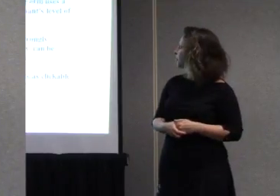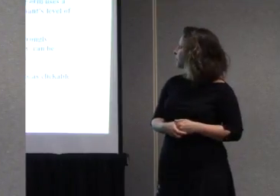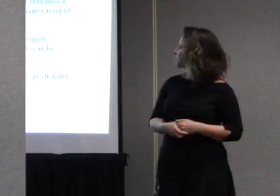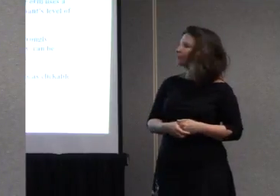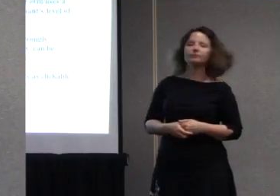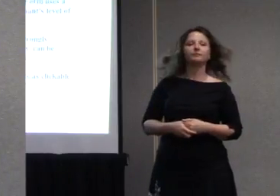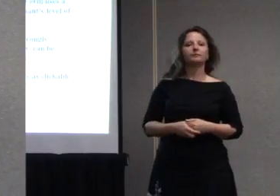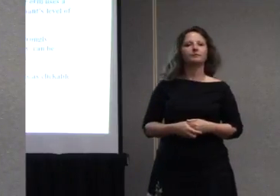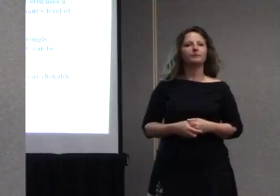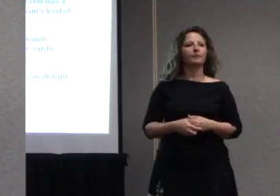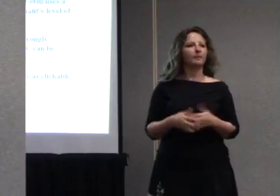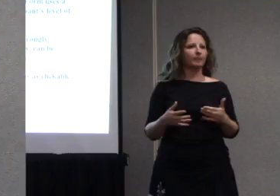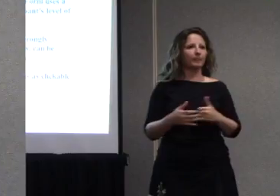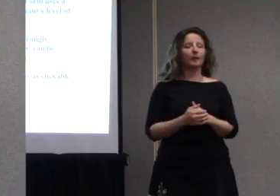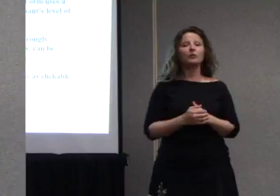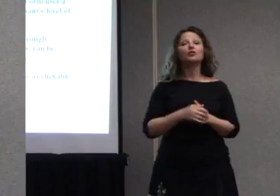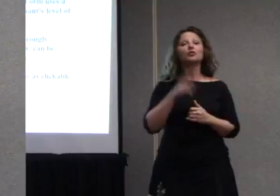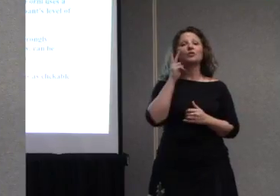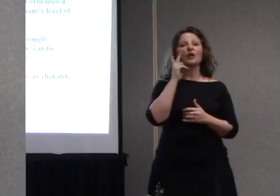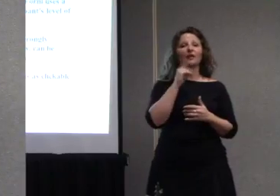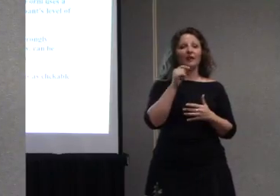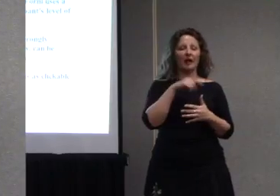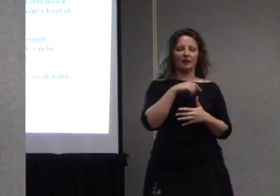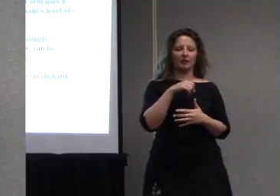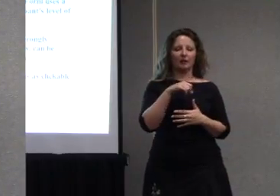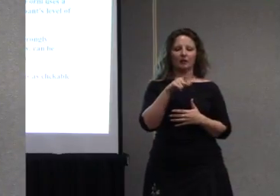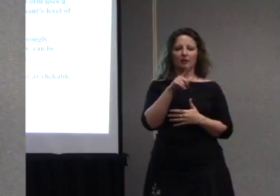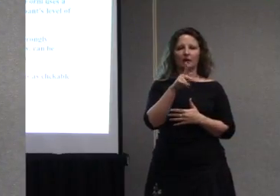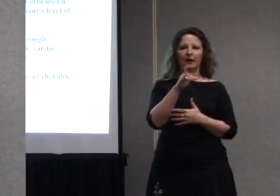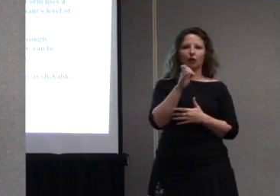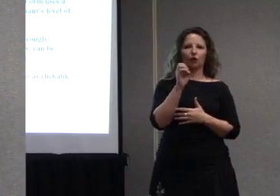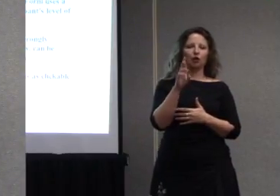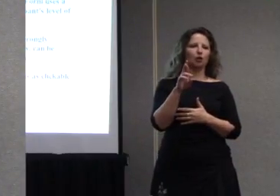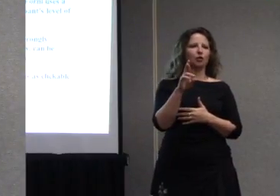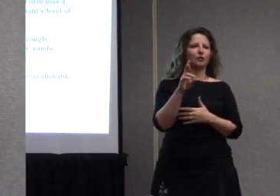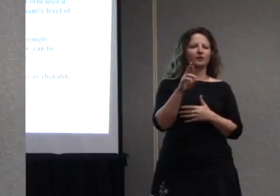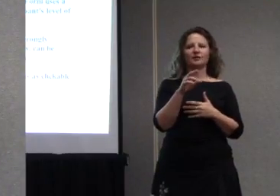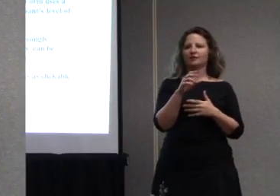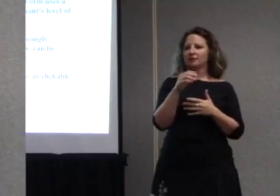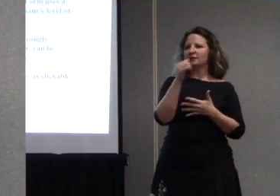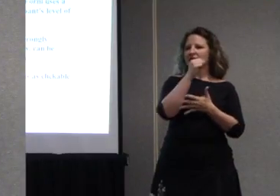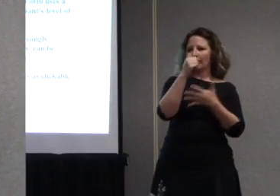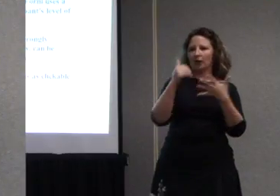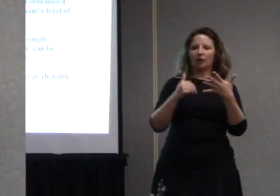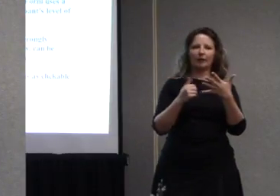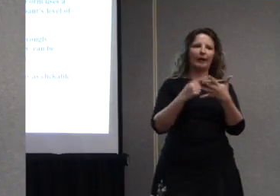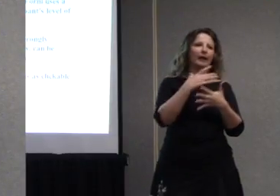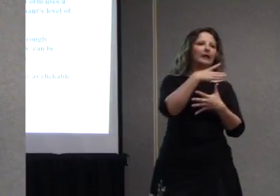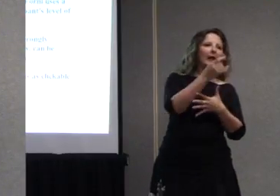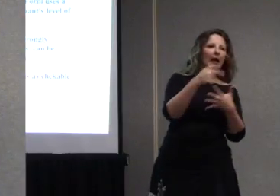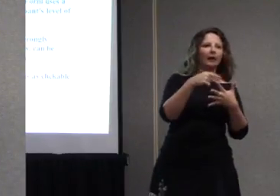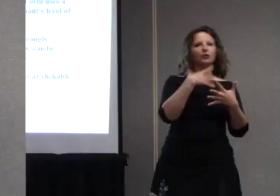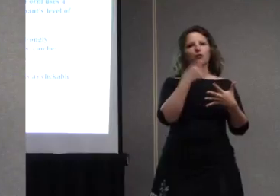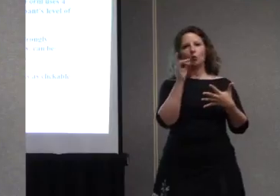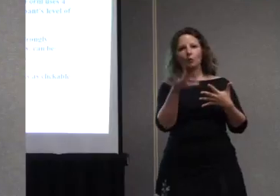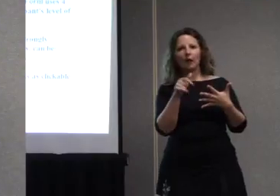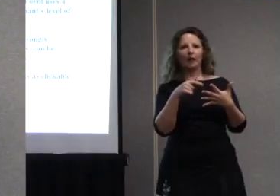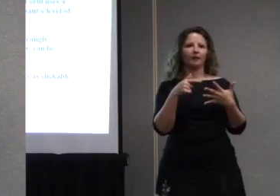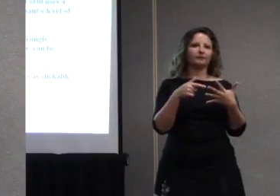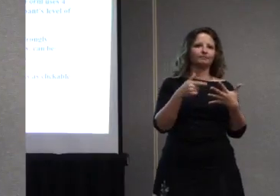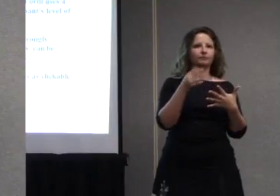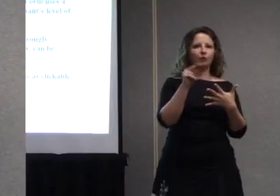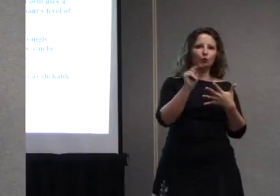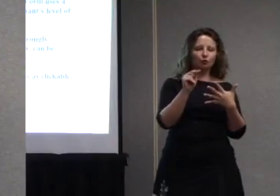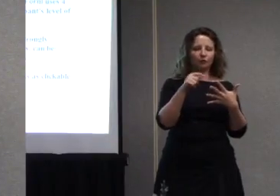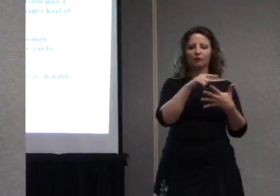skip. What has happened after we got, you saw the 5-point Likert scale of like, don't like, and those kind of things. In the middle